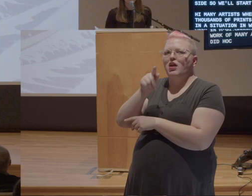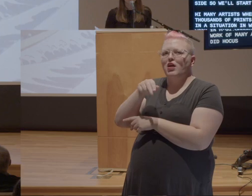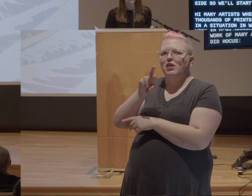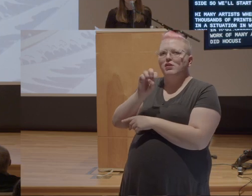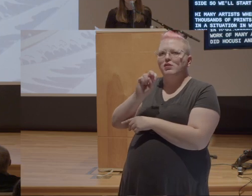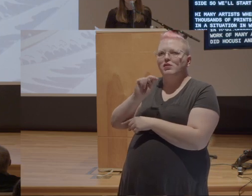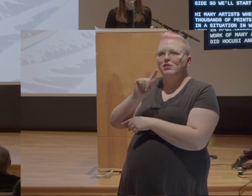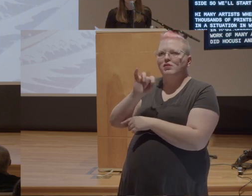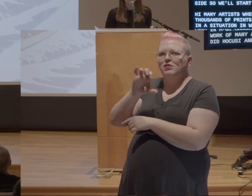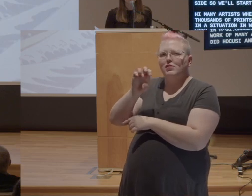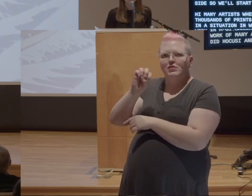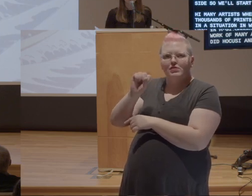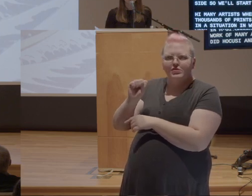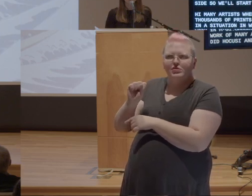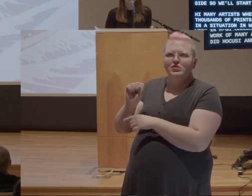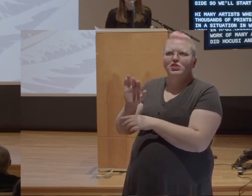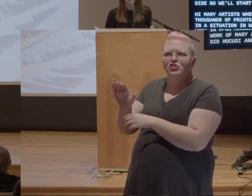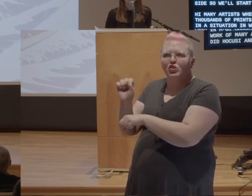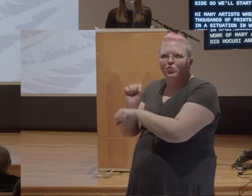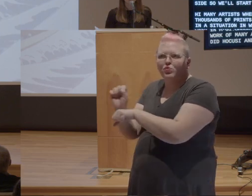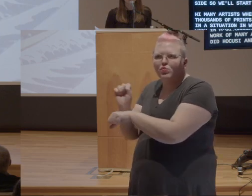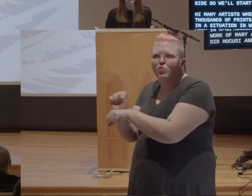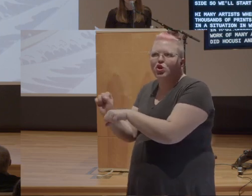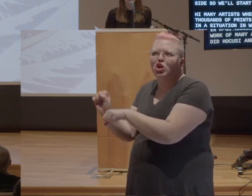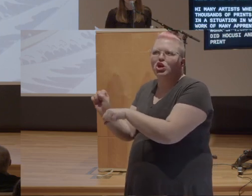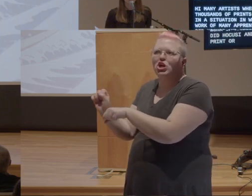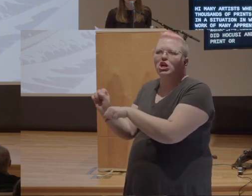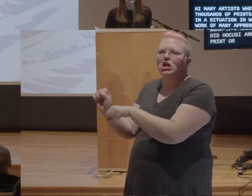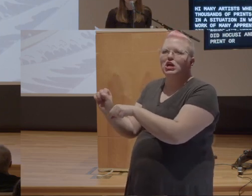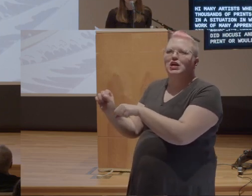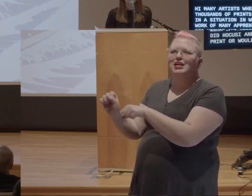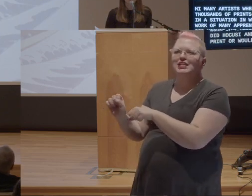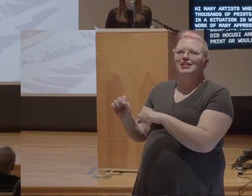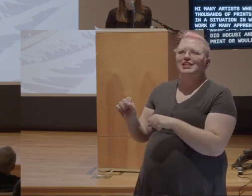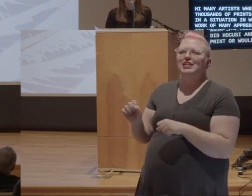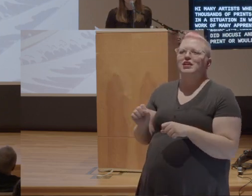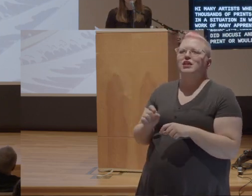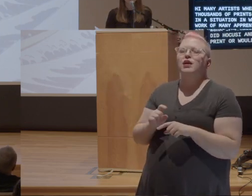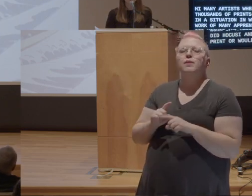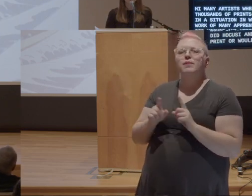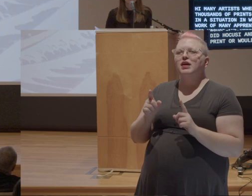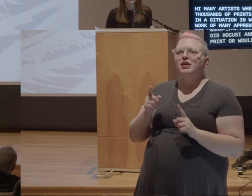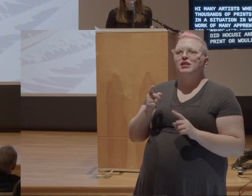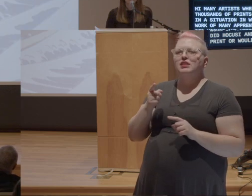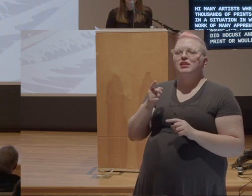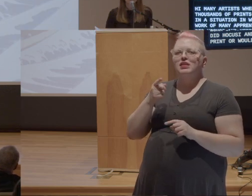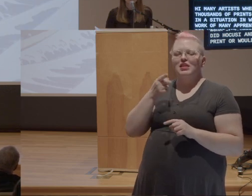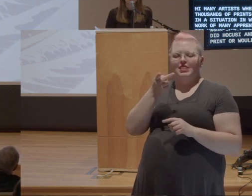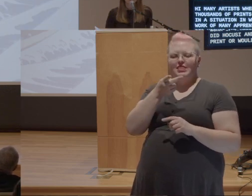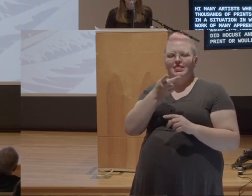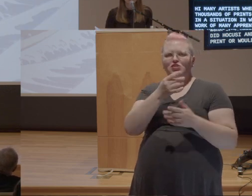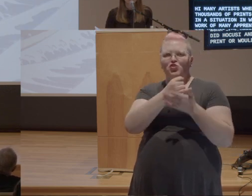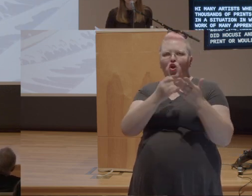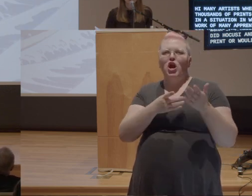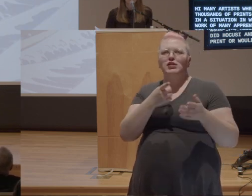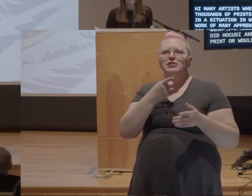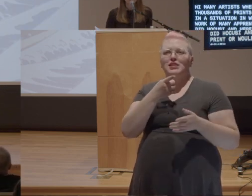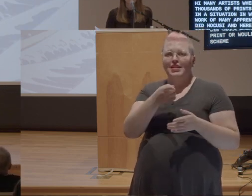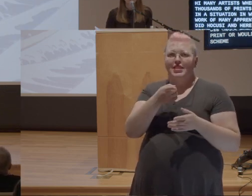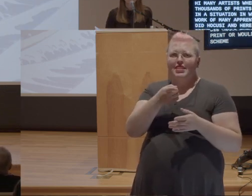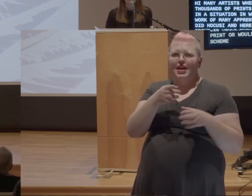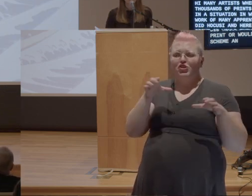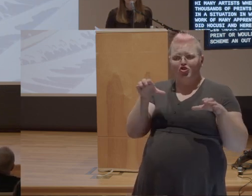and Hiroshige actually do the whole print, or would they kind of establish a sort of a scheme,